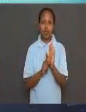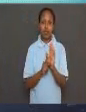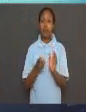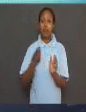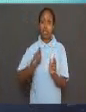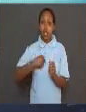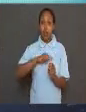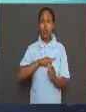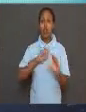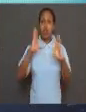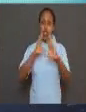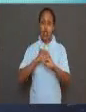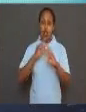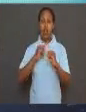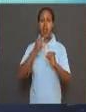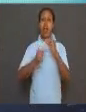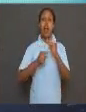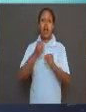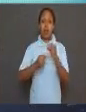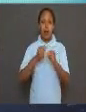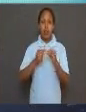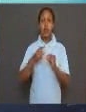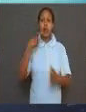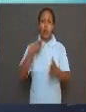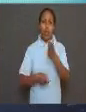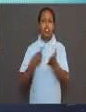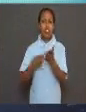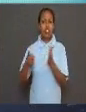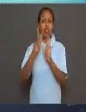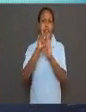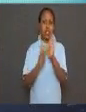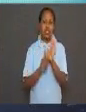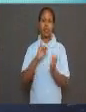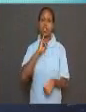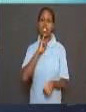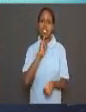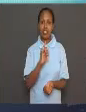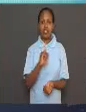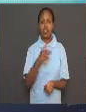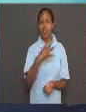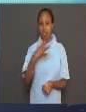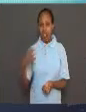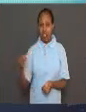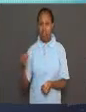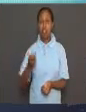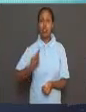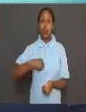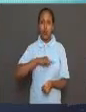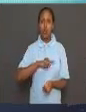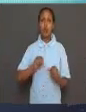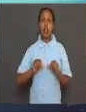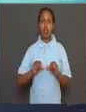We will talk about what this principle is, and we